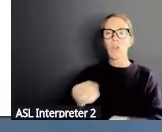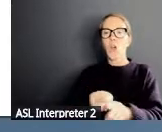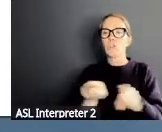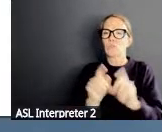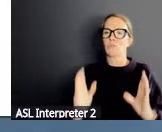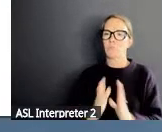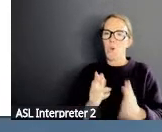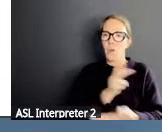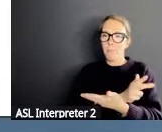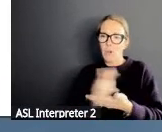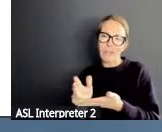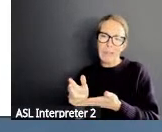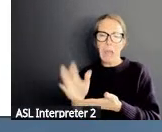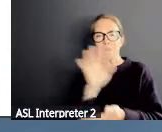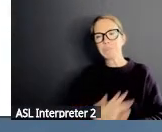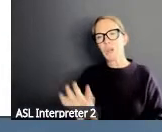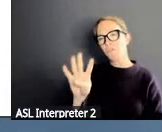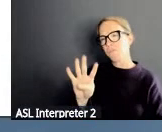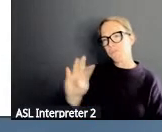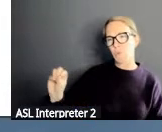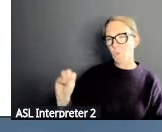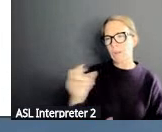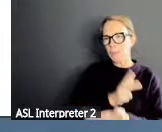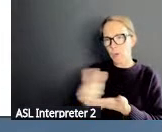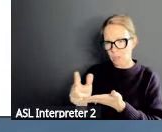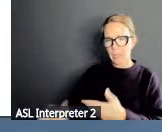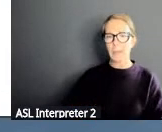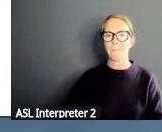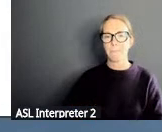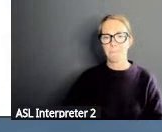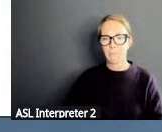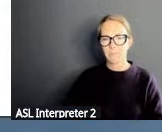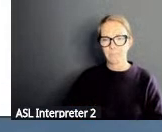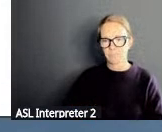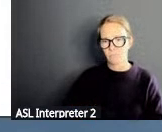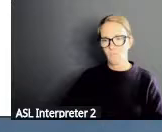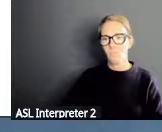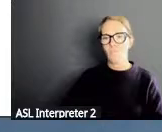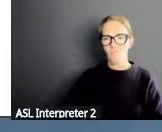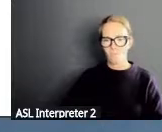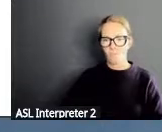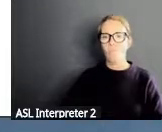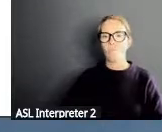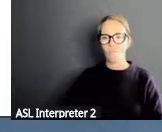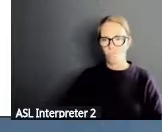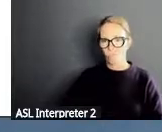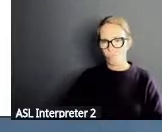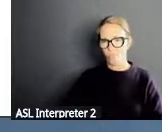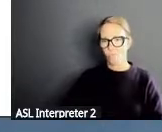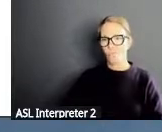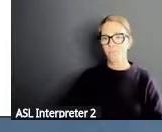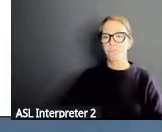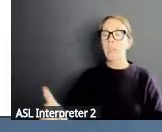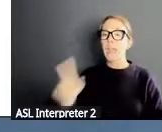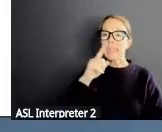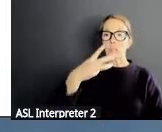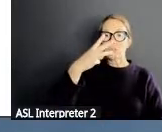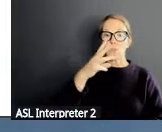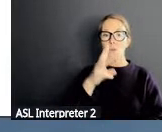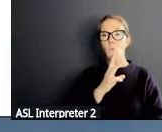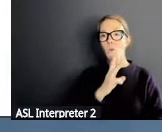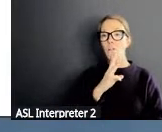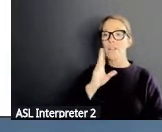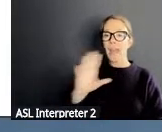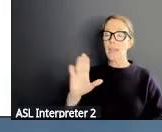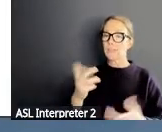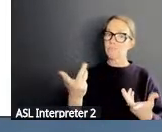that accommodates approximately 40 spaces. A waterfront portion of the property contains a functioning dock with limited